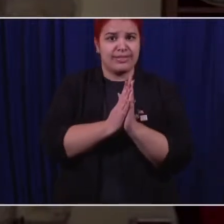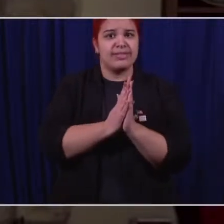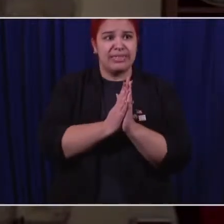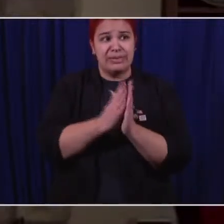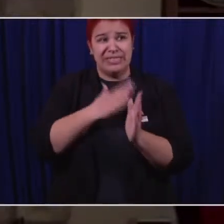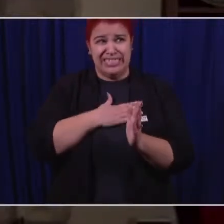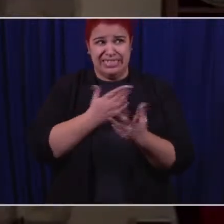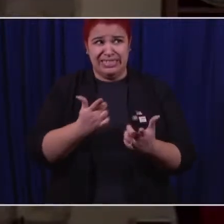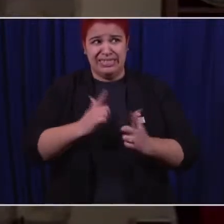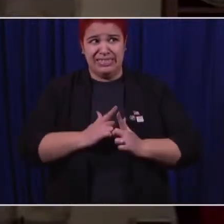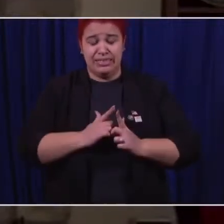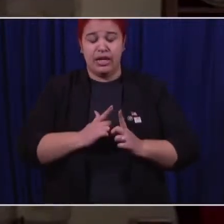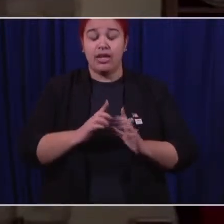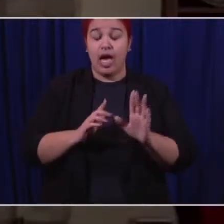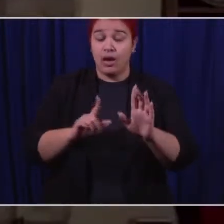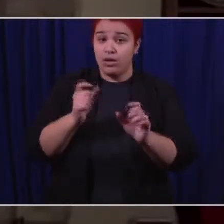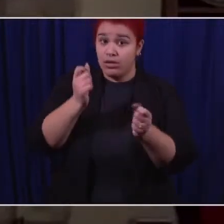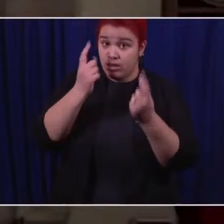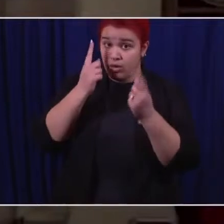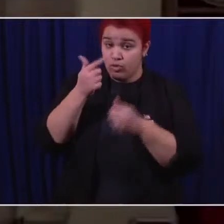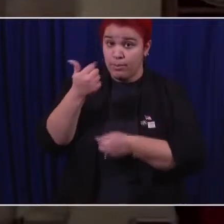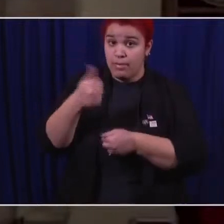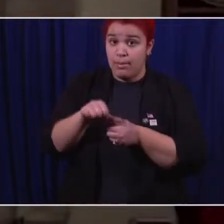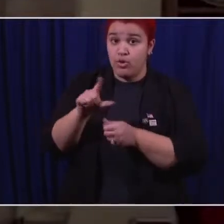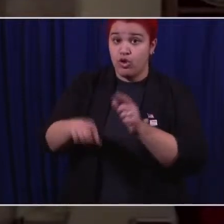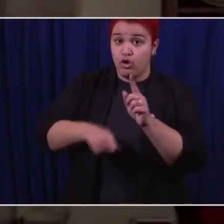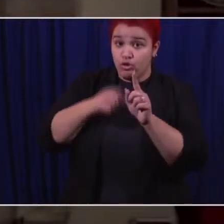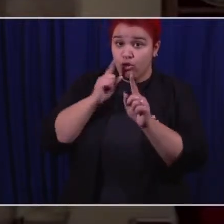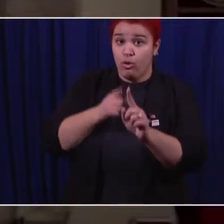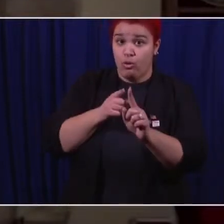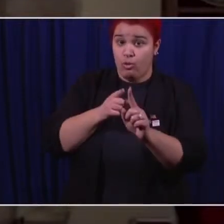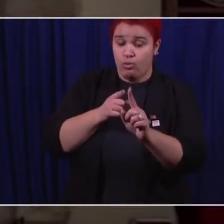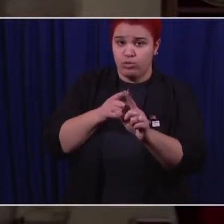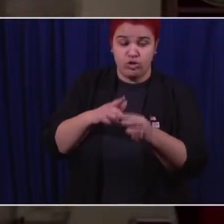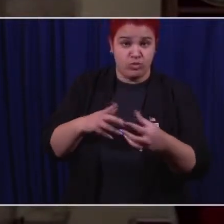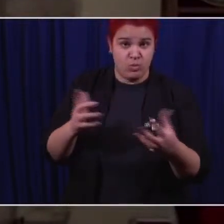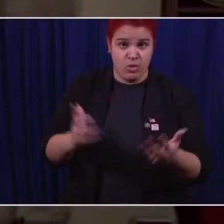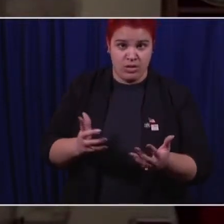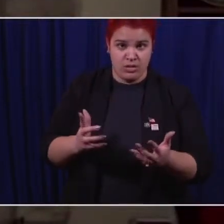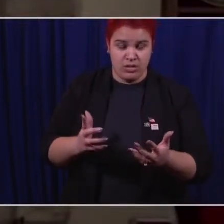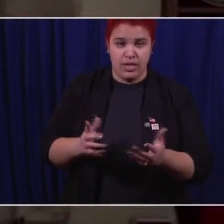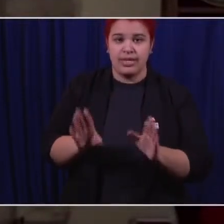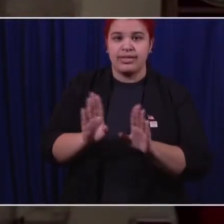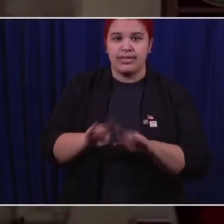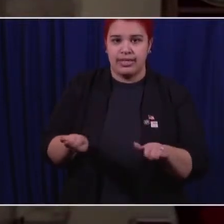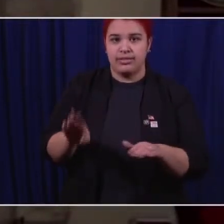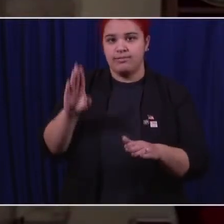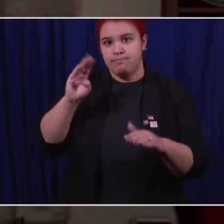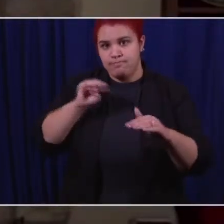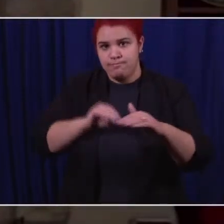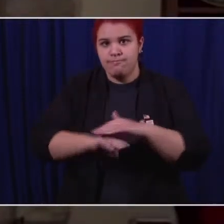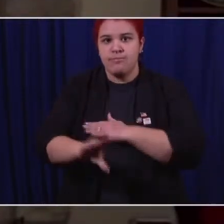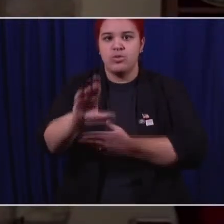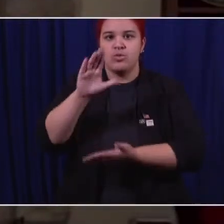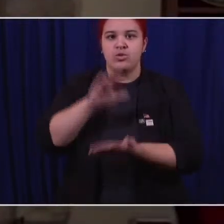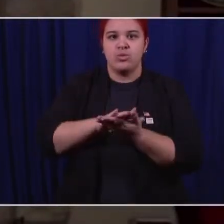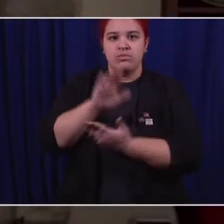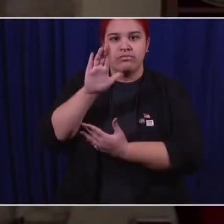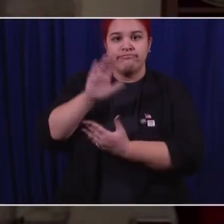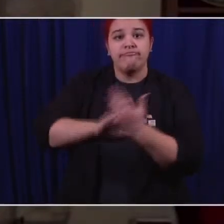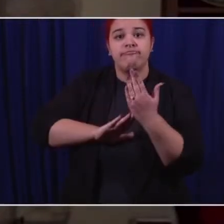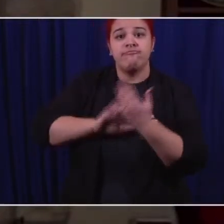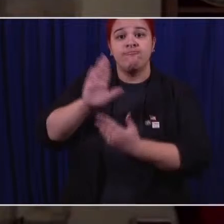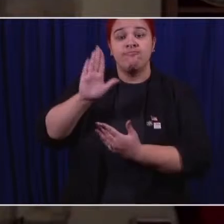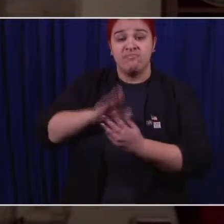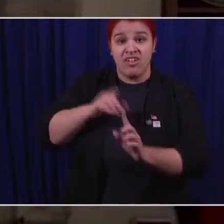keep in mind what our goal is, and our goal has been to get kids in school. And they had a